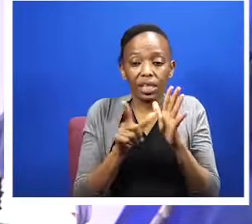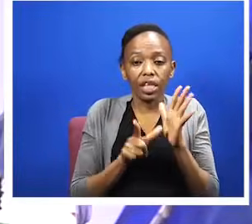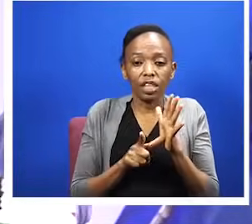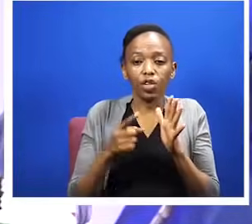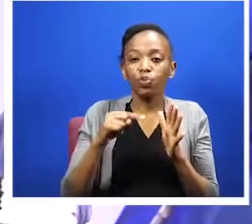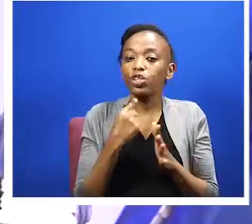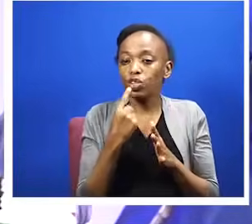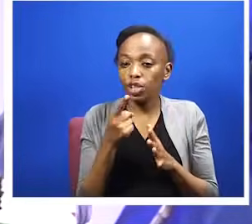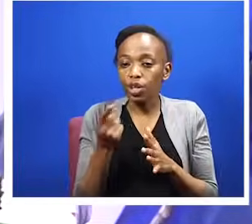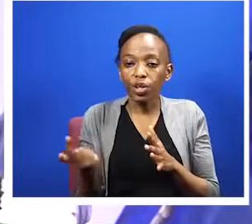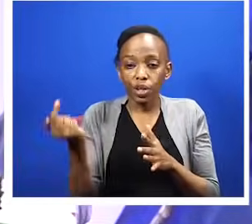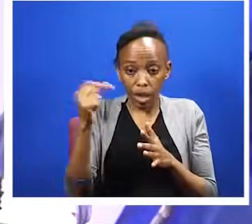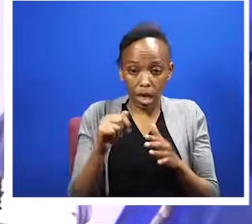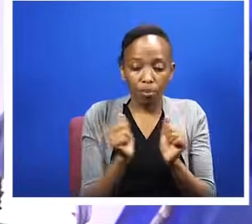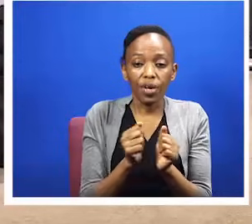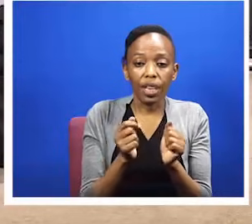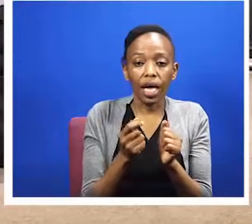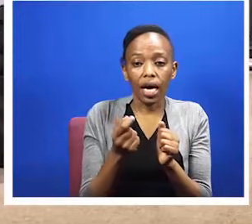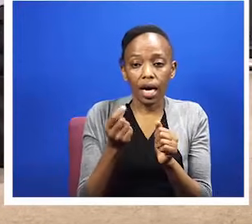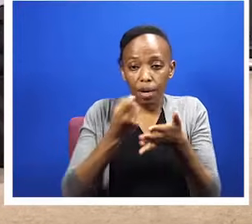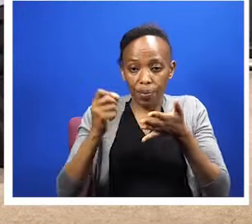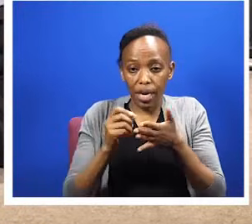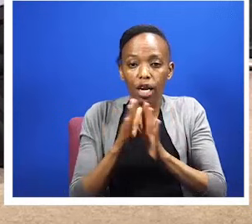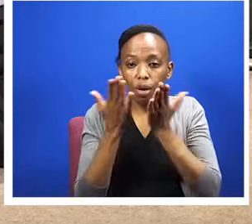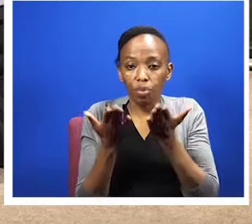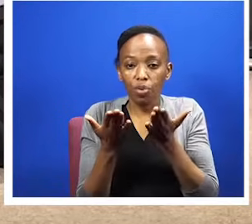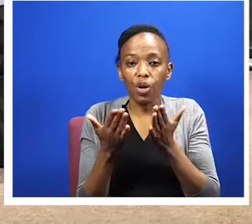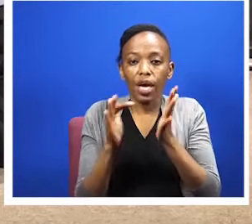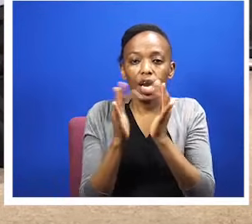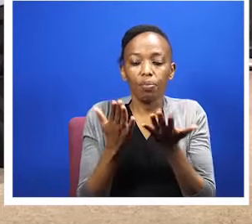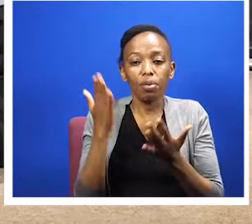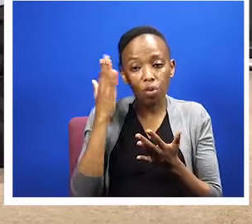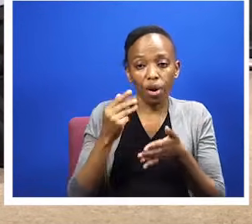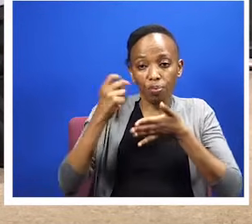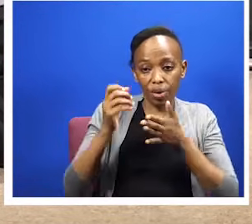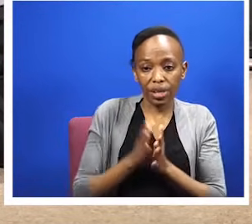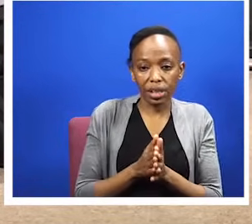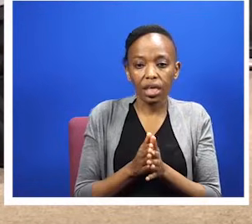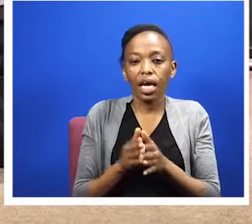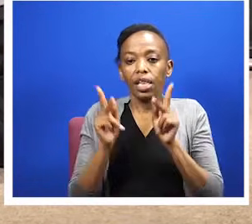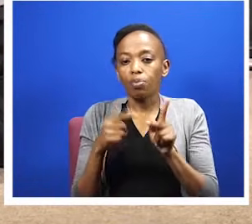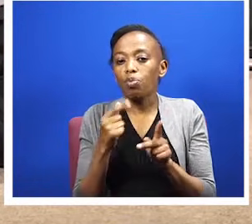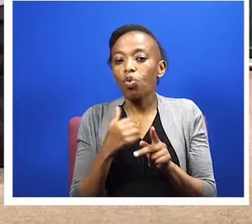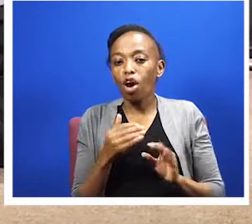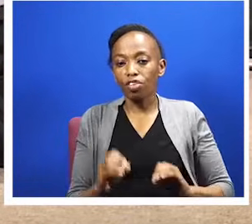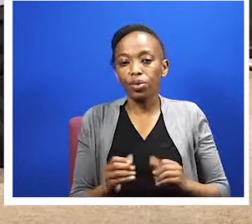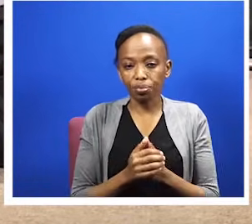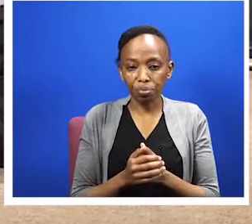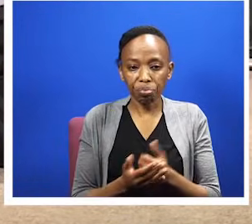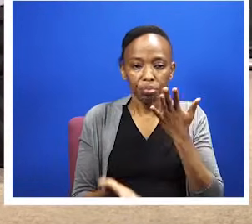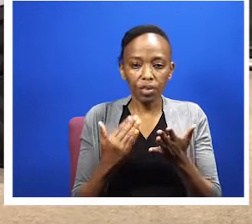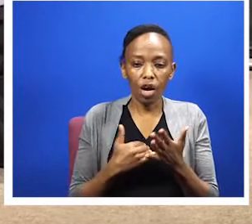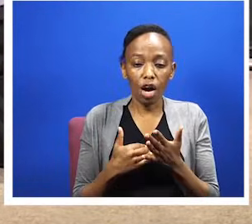you, come with a pen, with a notebook and Bible, because you'll be writing down. And those who don't have, probably you